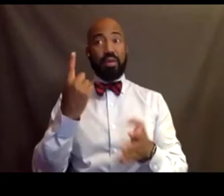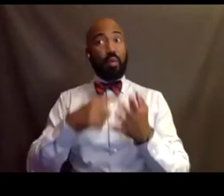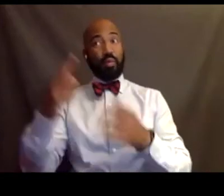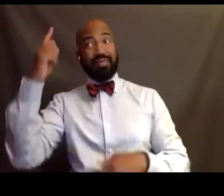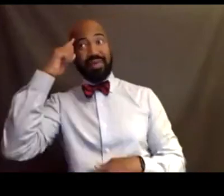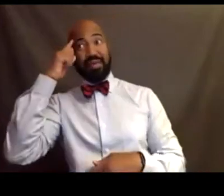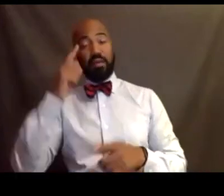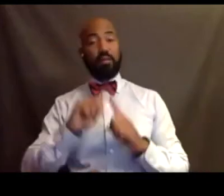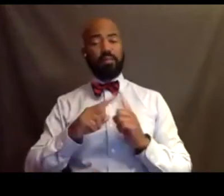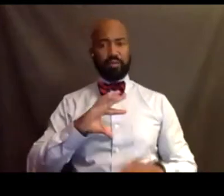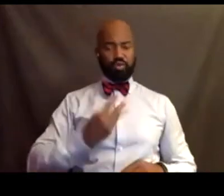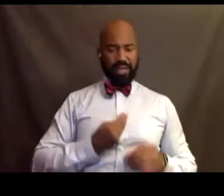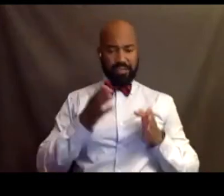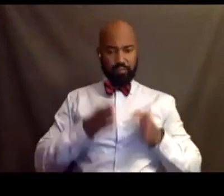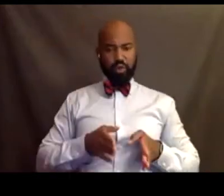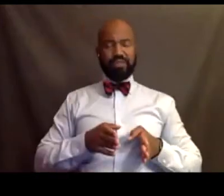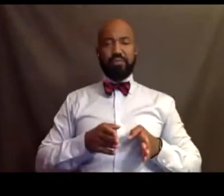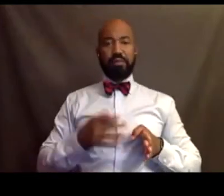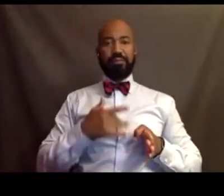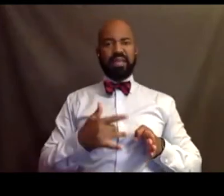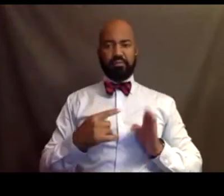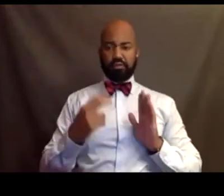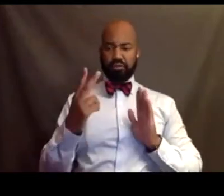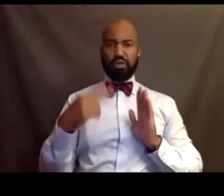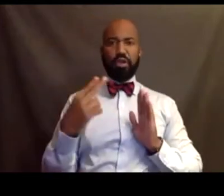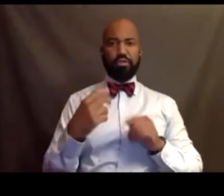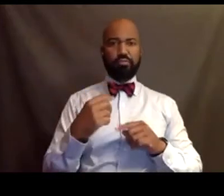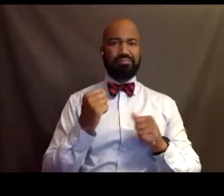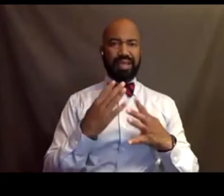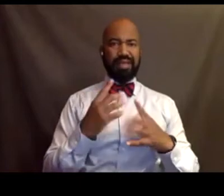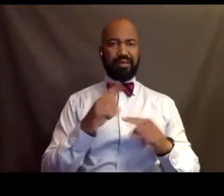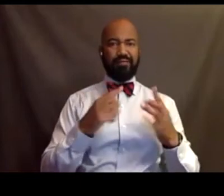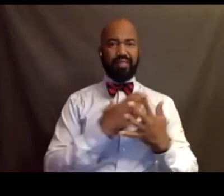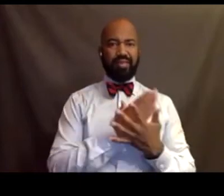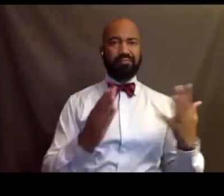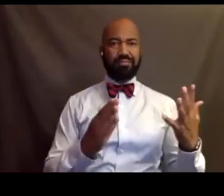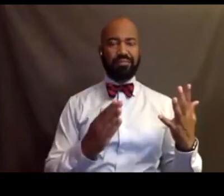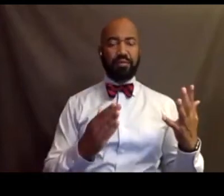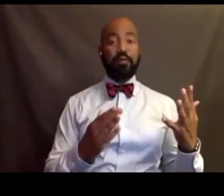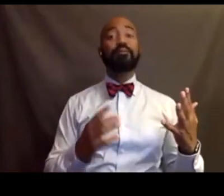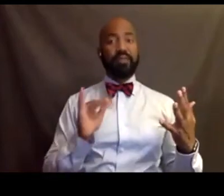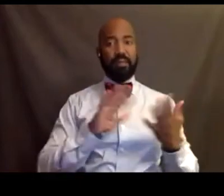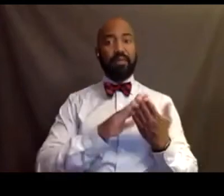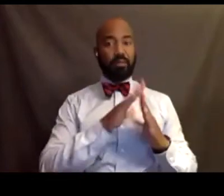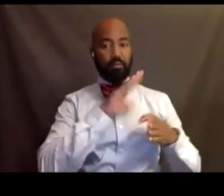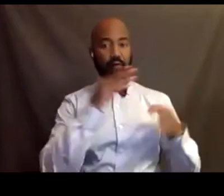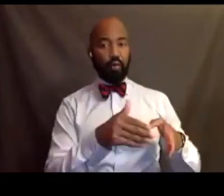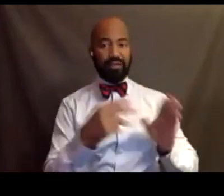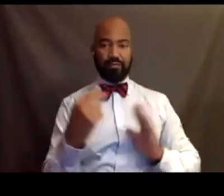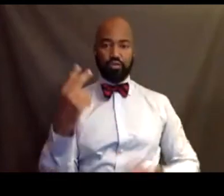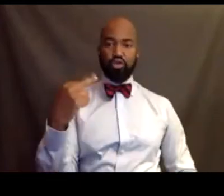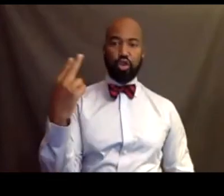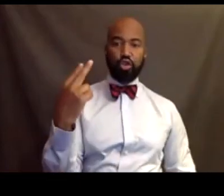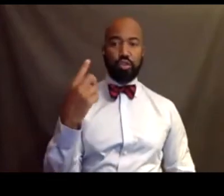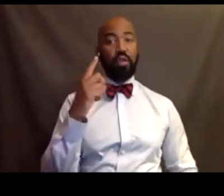been judged in so many different areas that usually becomes the focus on passability and